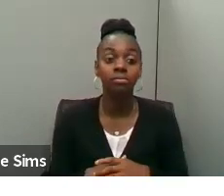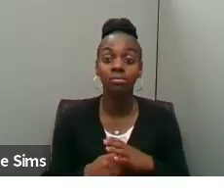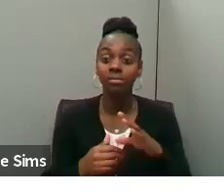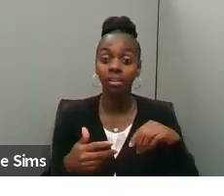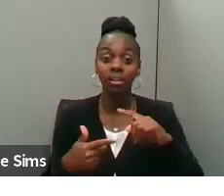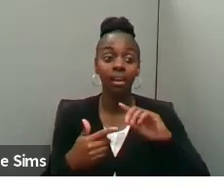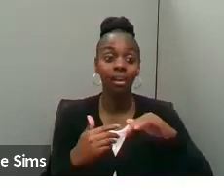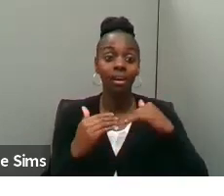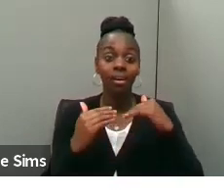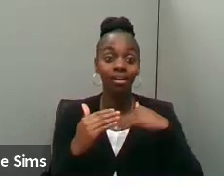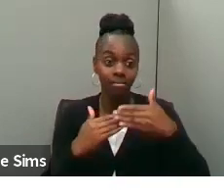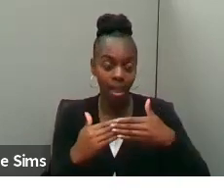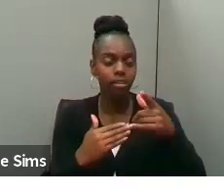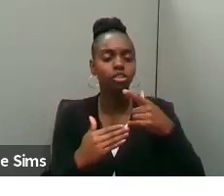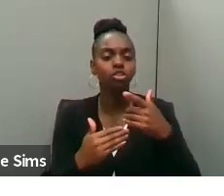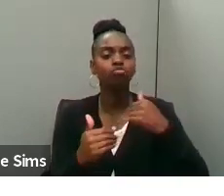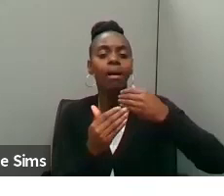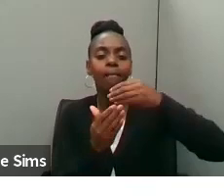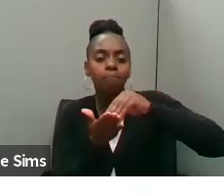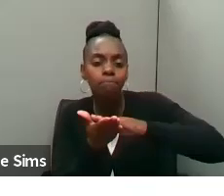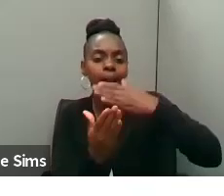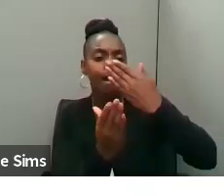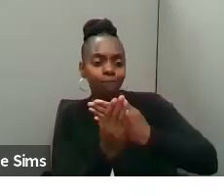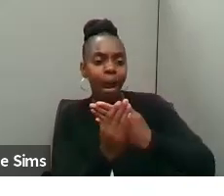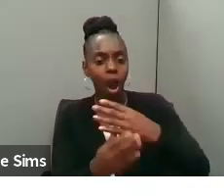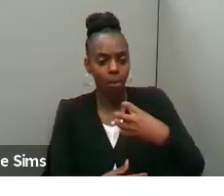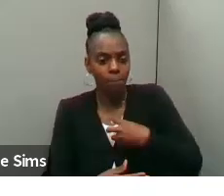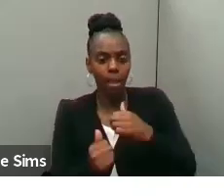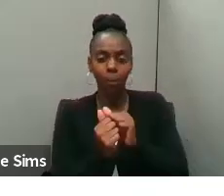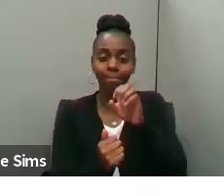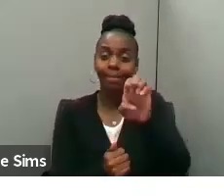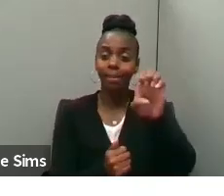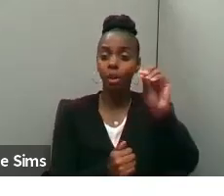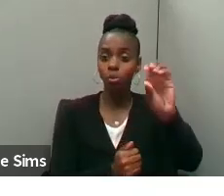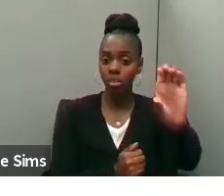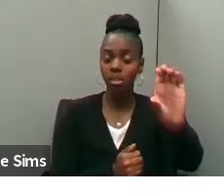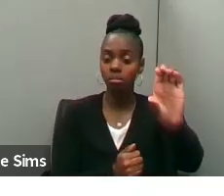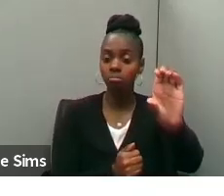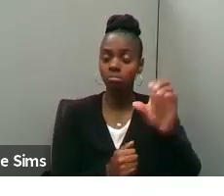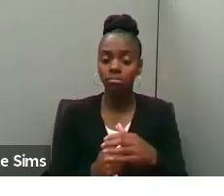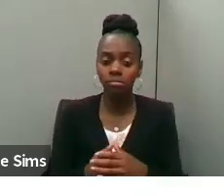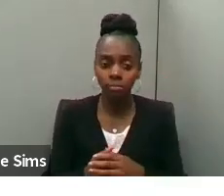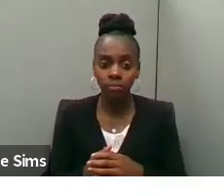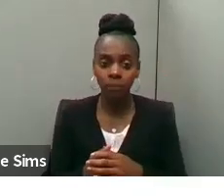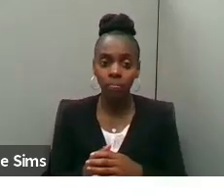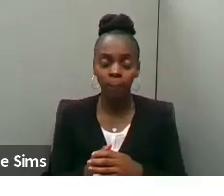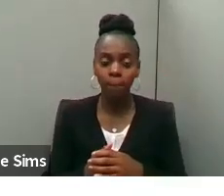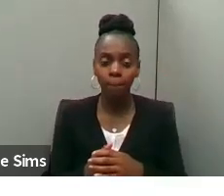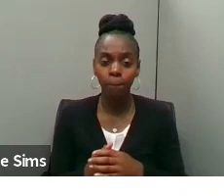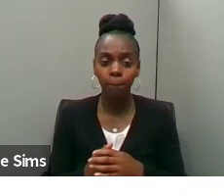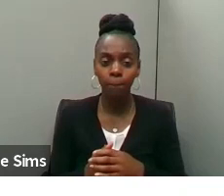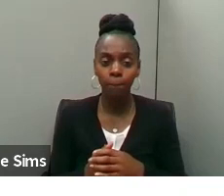would be to file a complaint with the Equal Employment Opportunity Commission, the